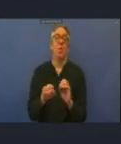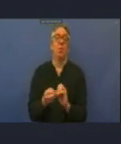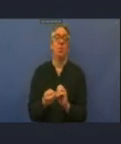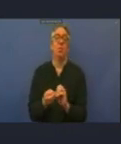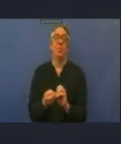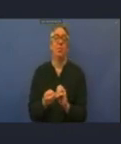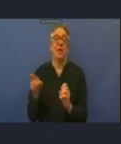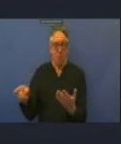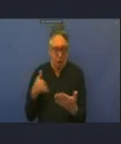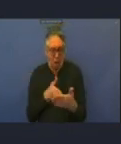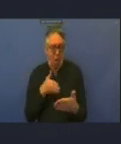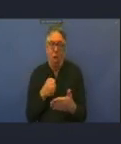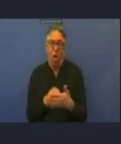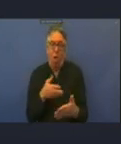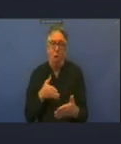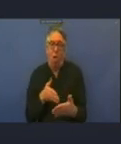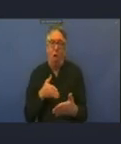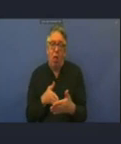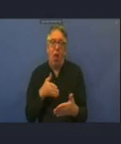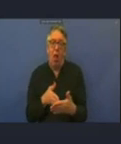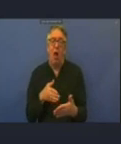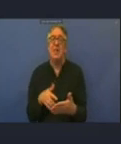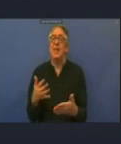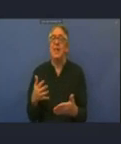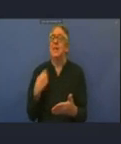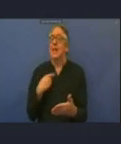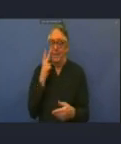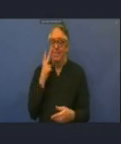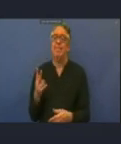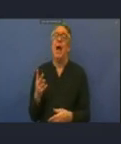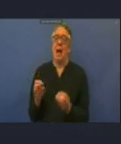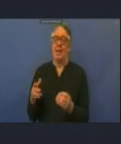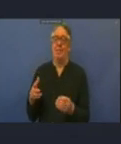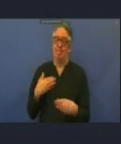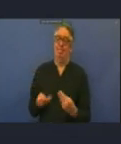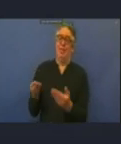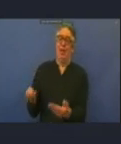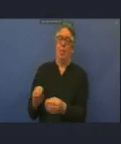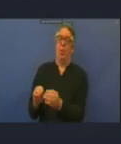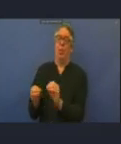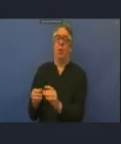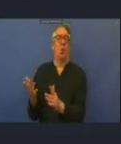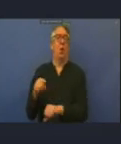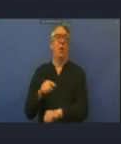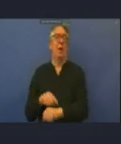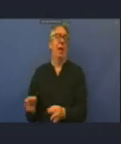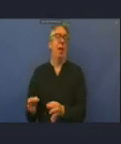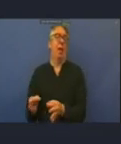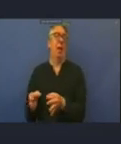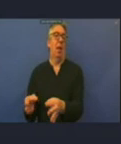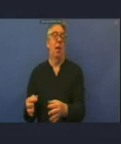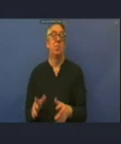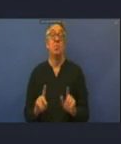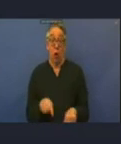so we decided this extension. So this may happen from time to time. This year, we see a